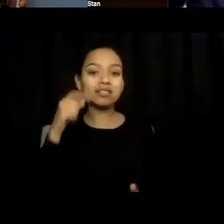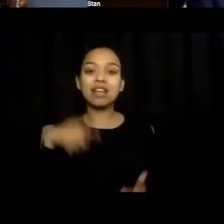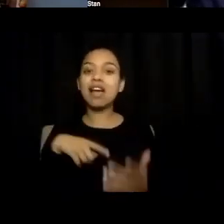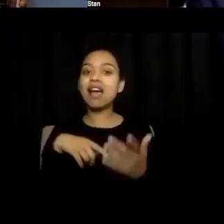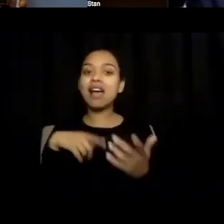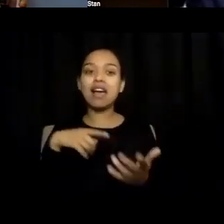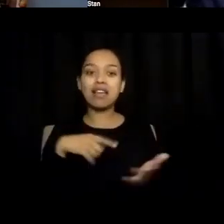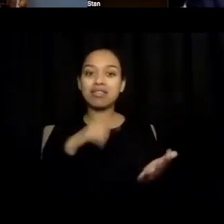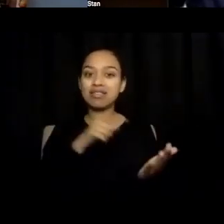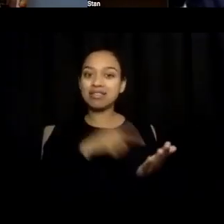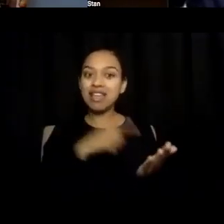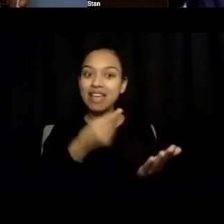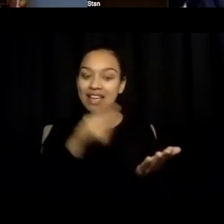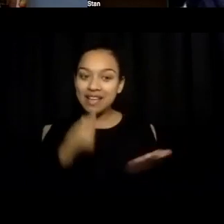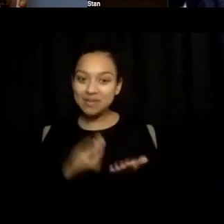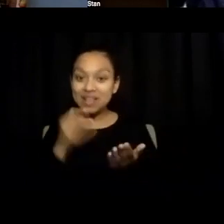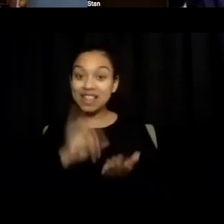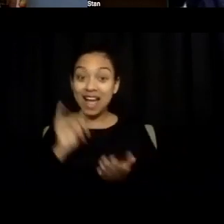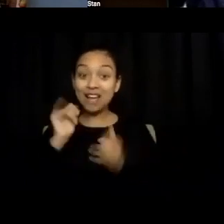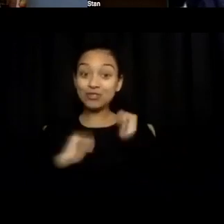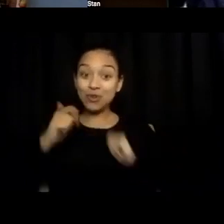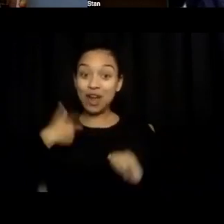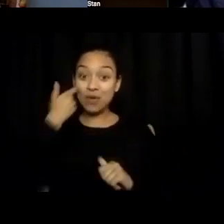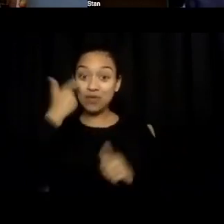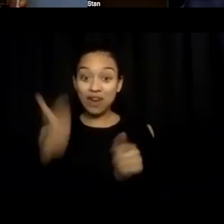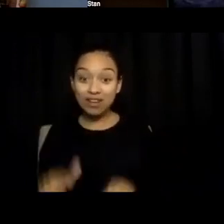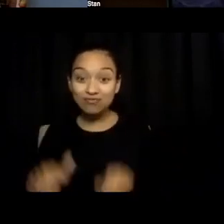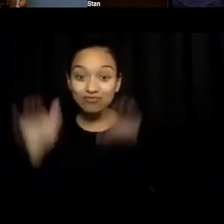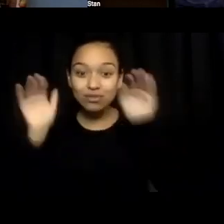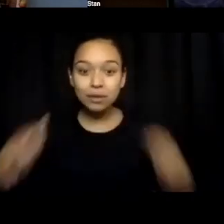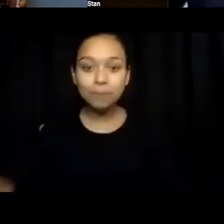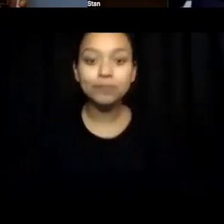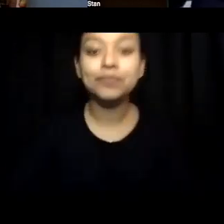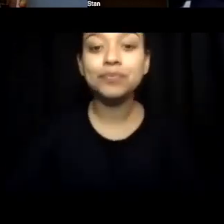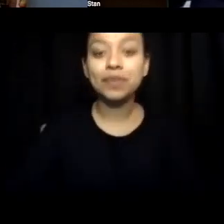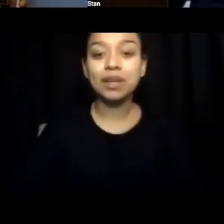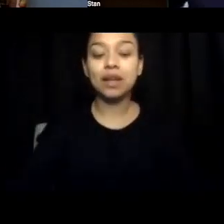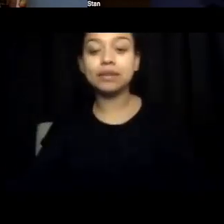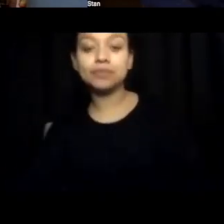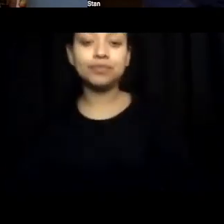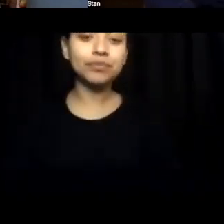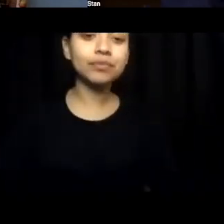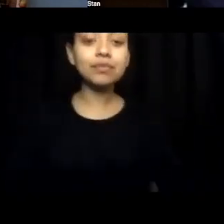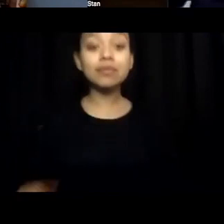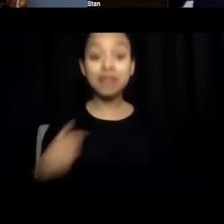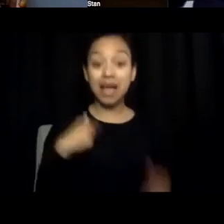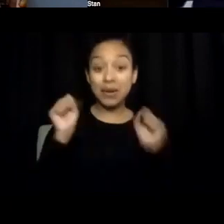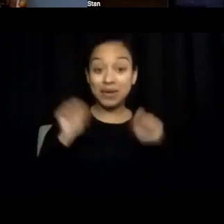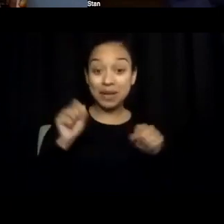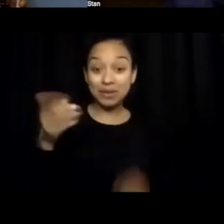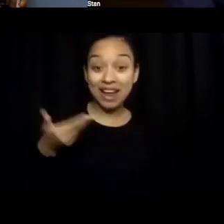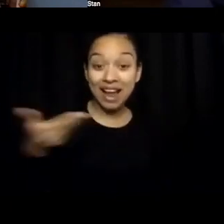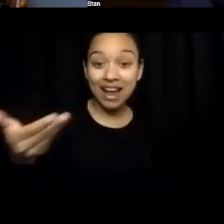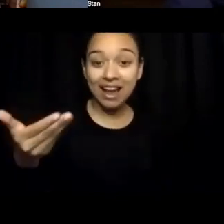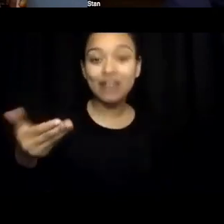Tyler Moore show. And I got to hire a female writer, which they did not want to hire because they felt women weren't